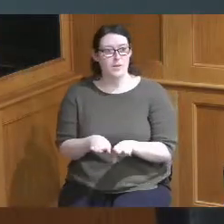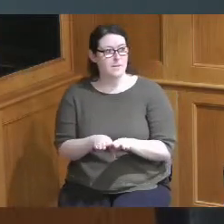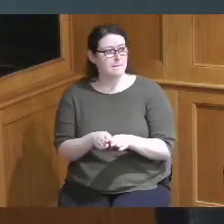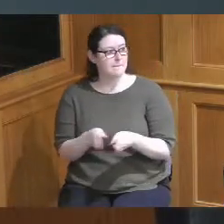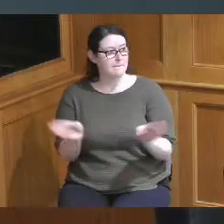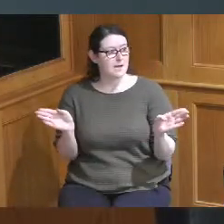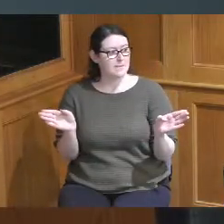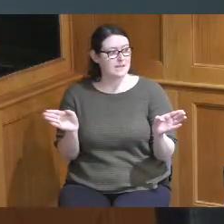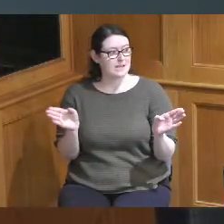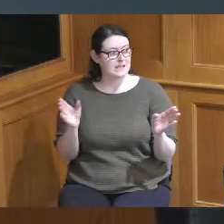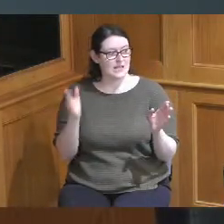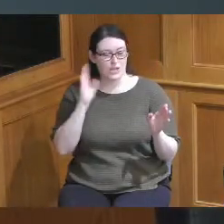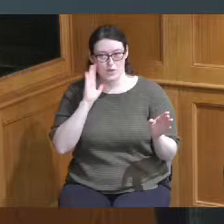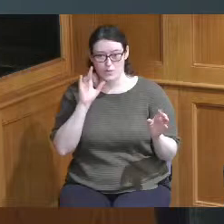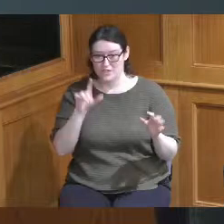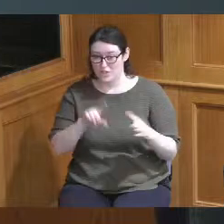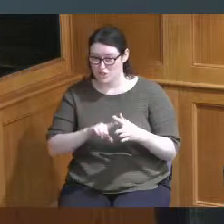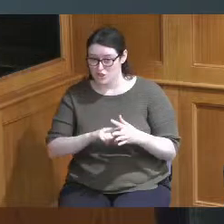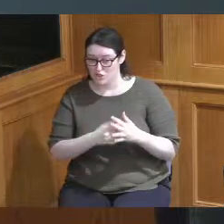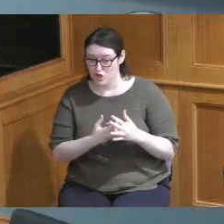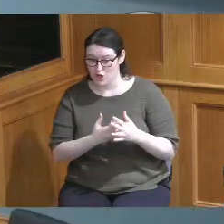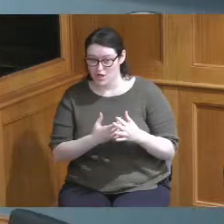have to go into it?